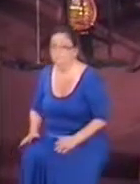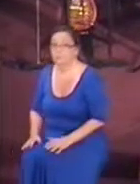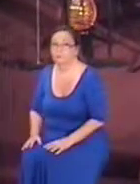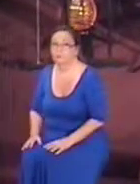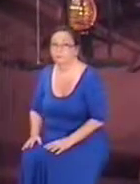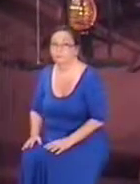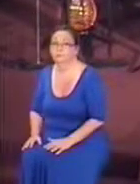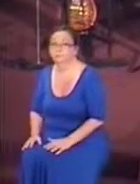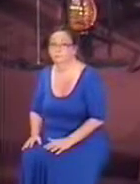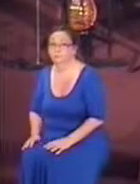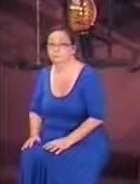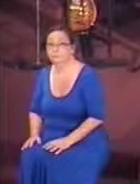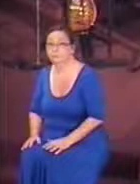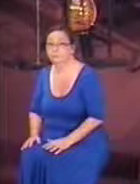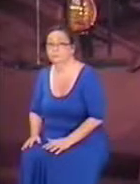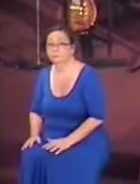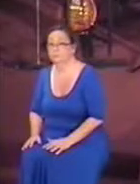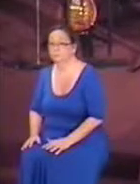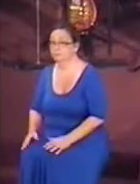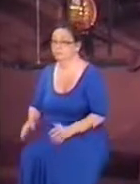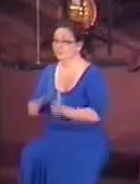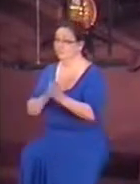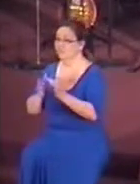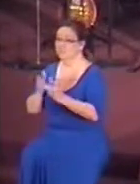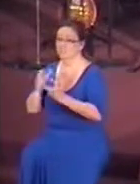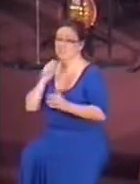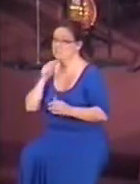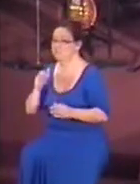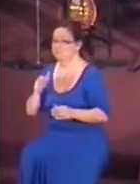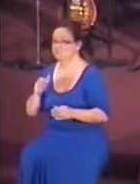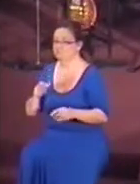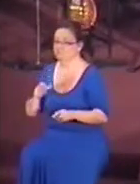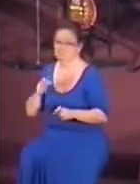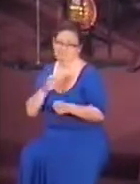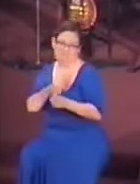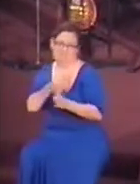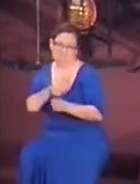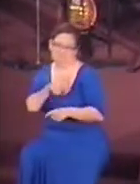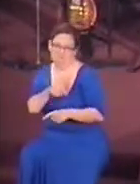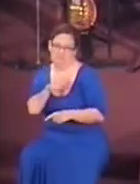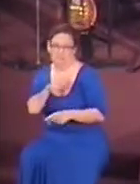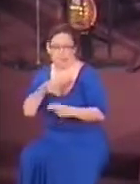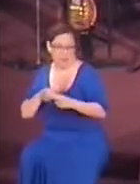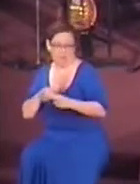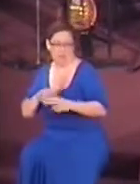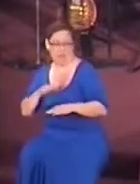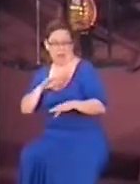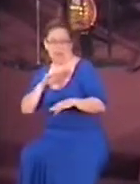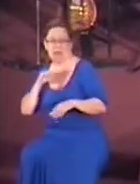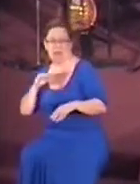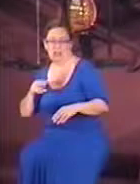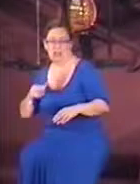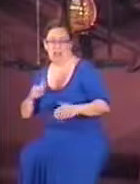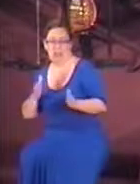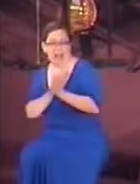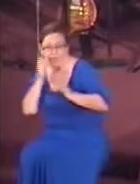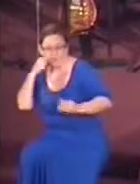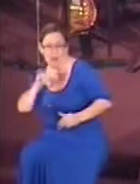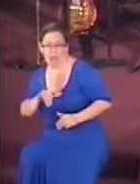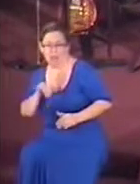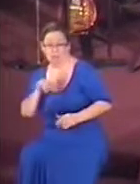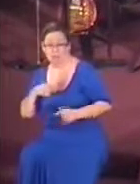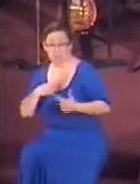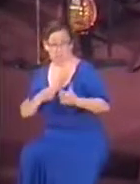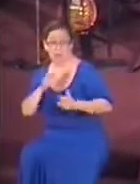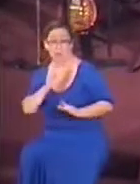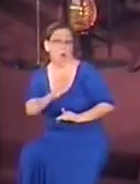preached to them." He didn't ridicule John. He didn't say, "You name it and you claim it and it'll be yours," okay?